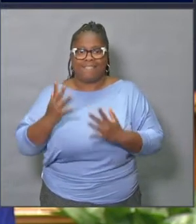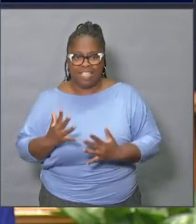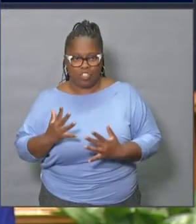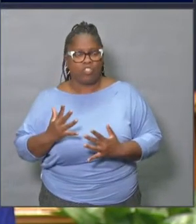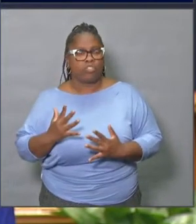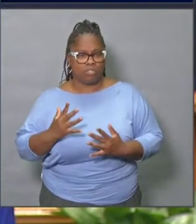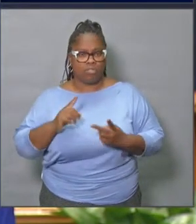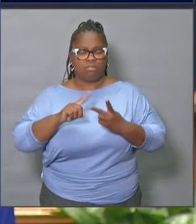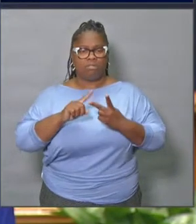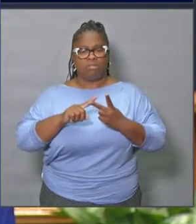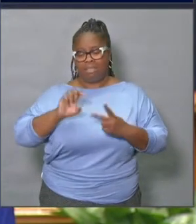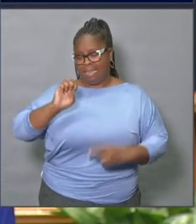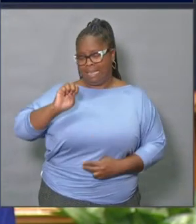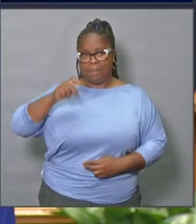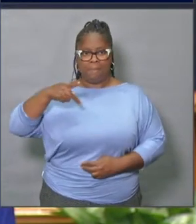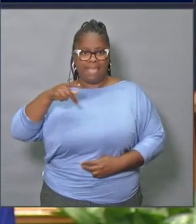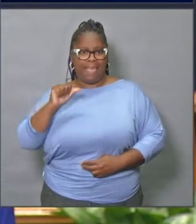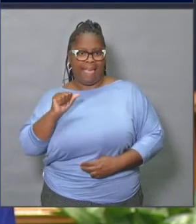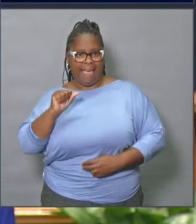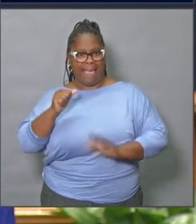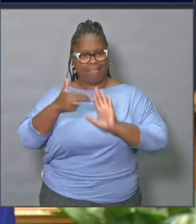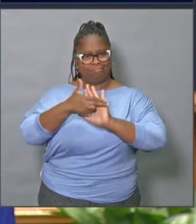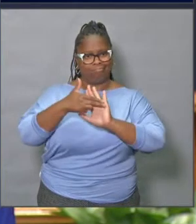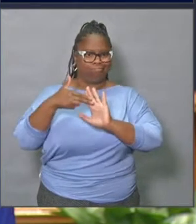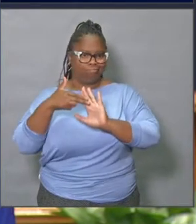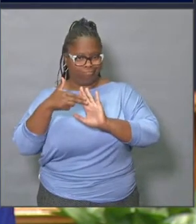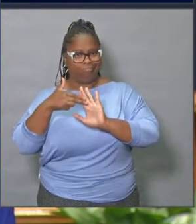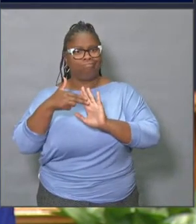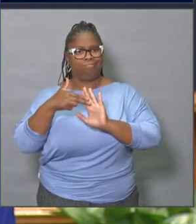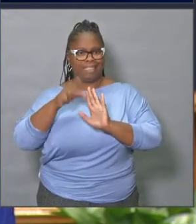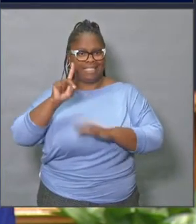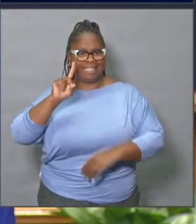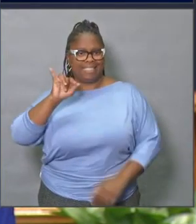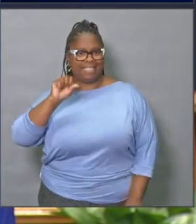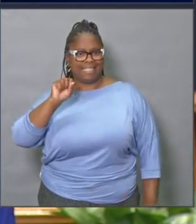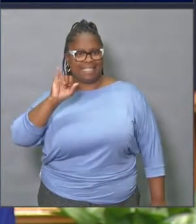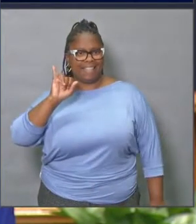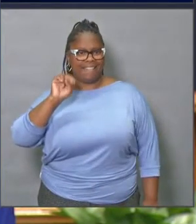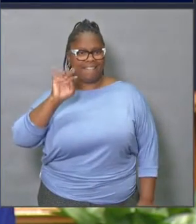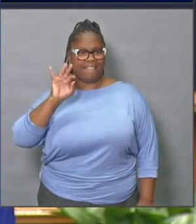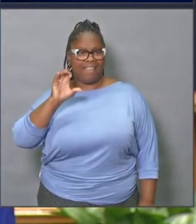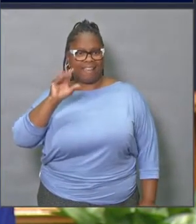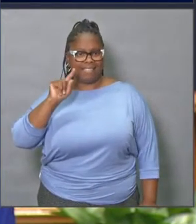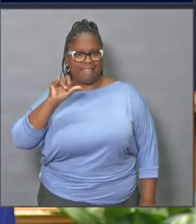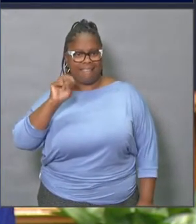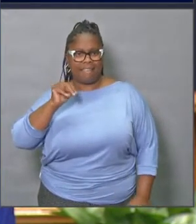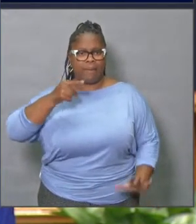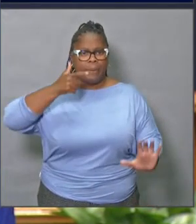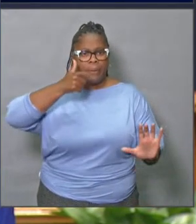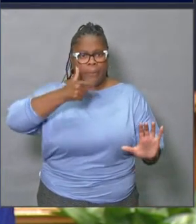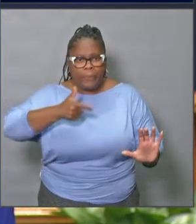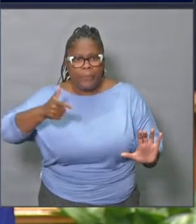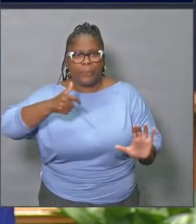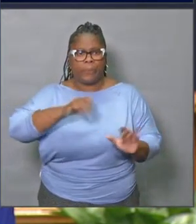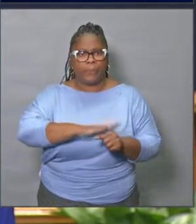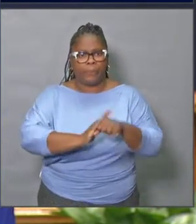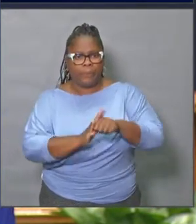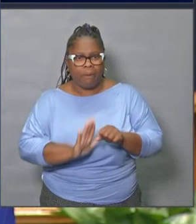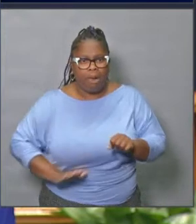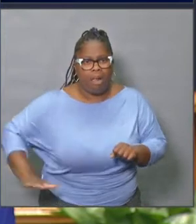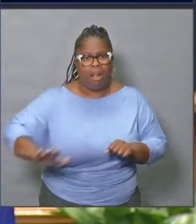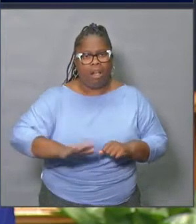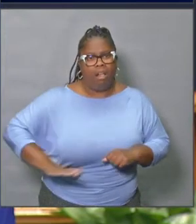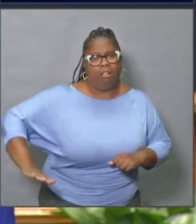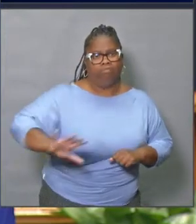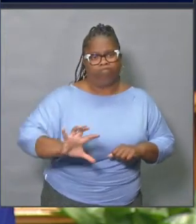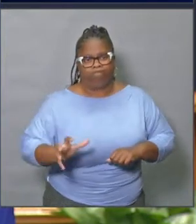materials on EPA-registered disinfectants and on noting what are the new expanded list